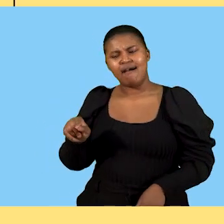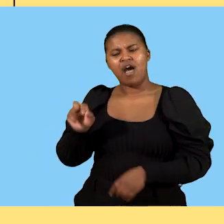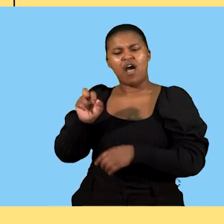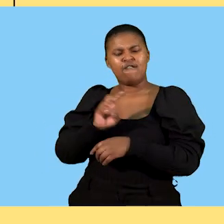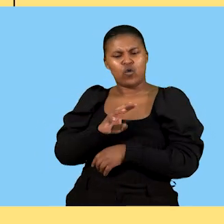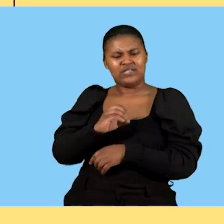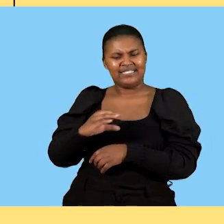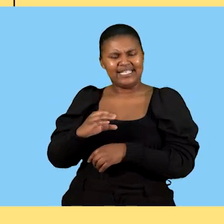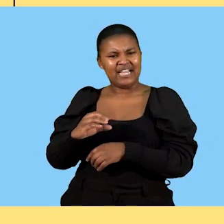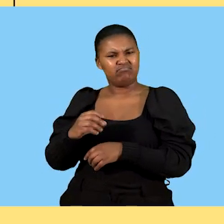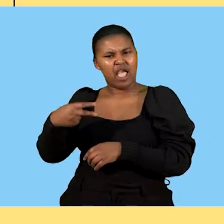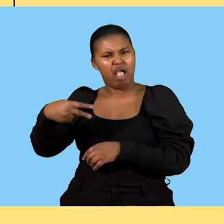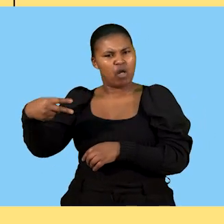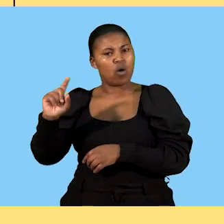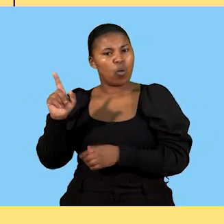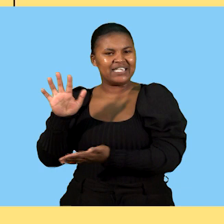equal to